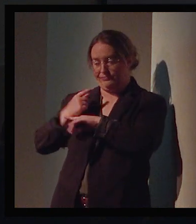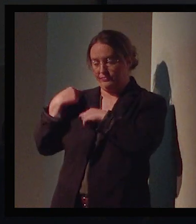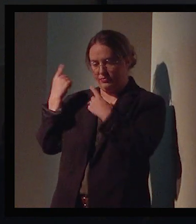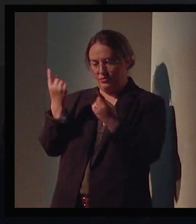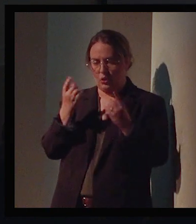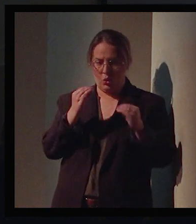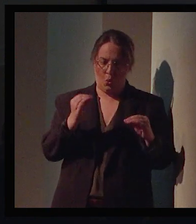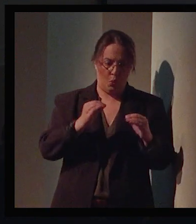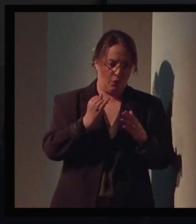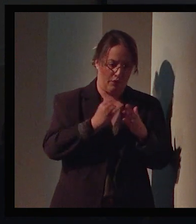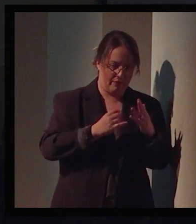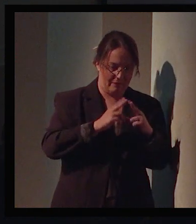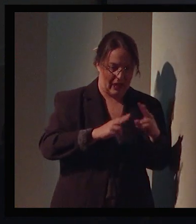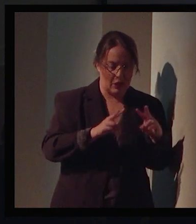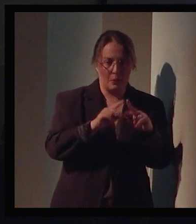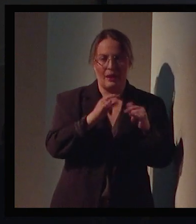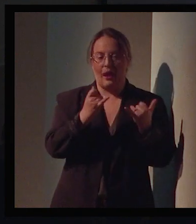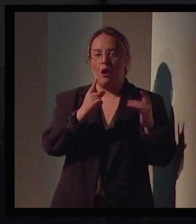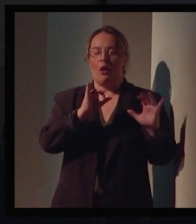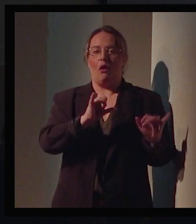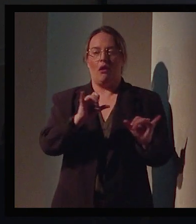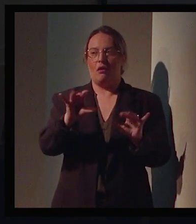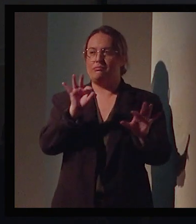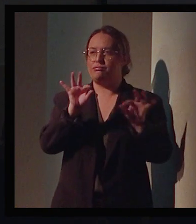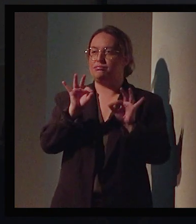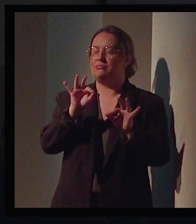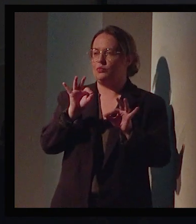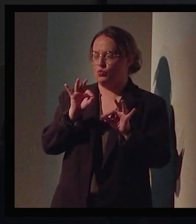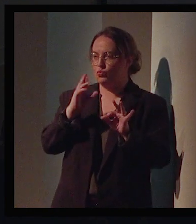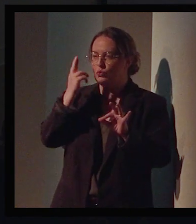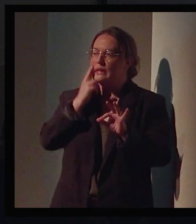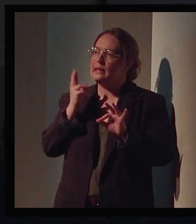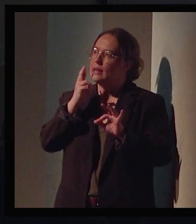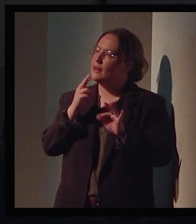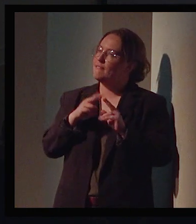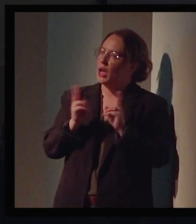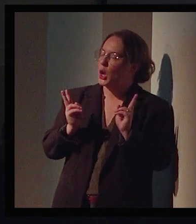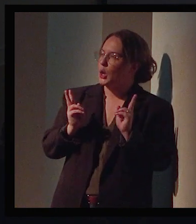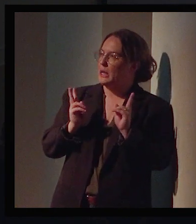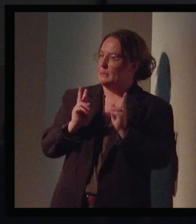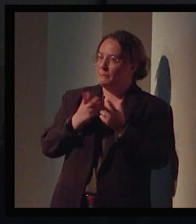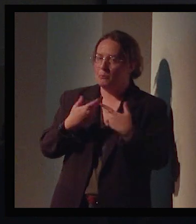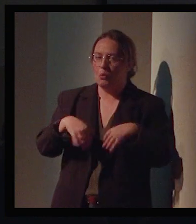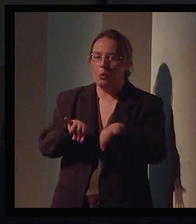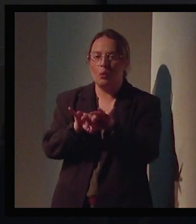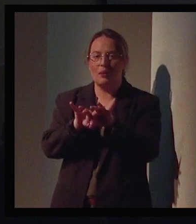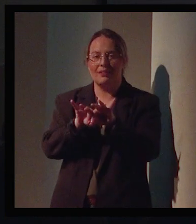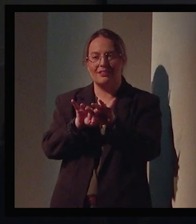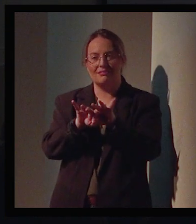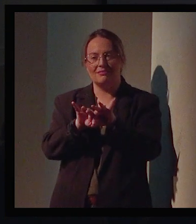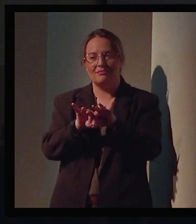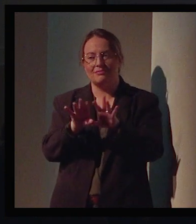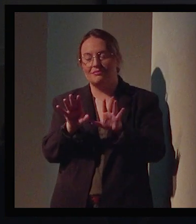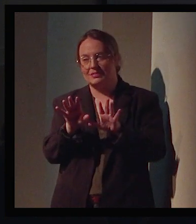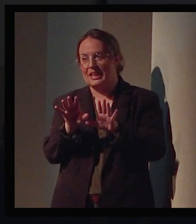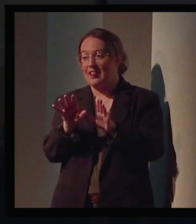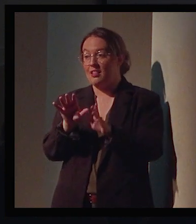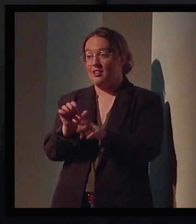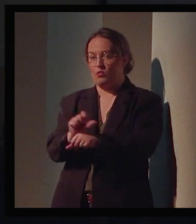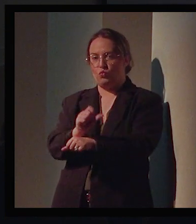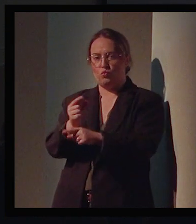artistic value or interest. For example, unmediated nature or the laboring classes. By